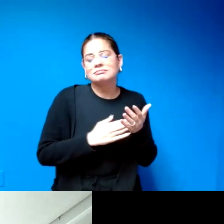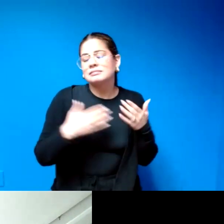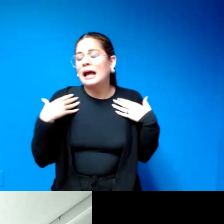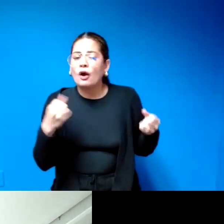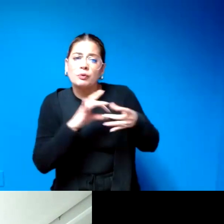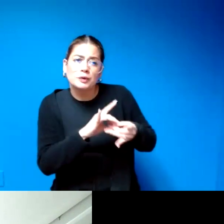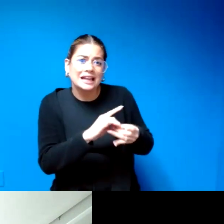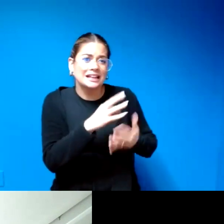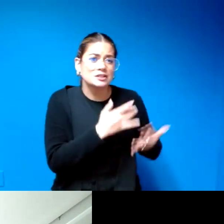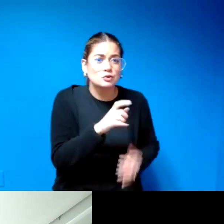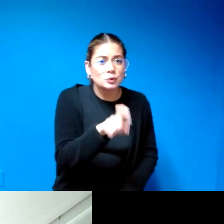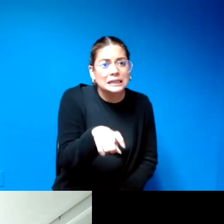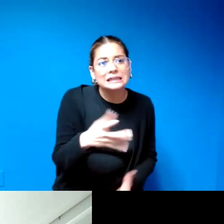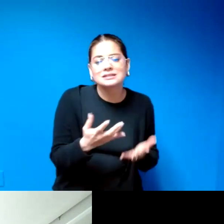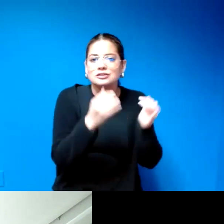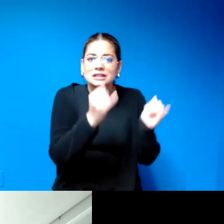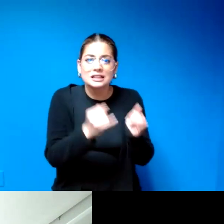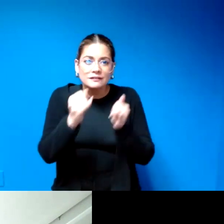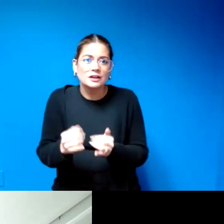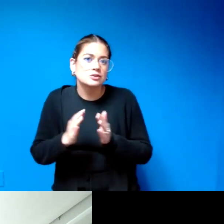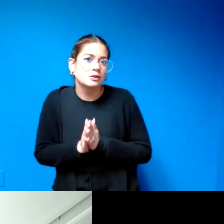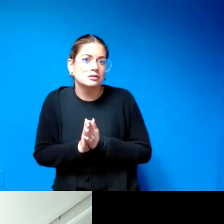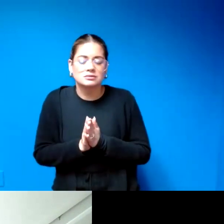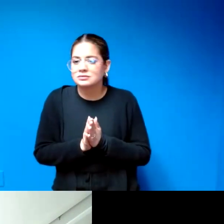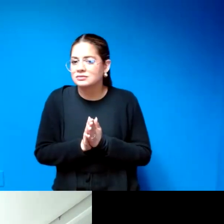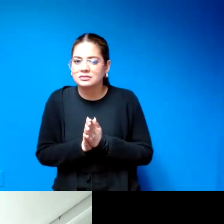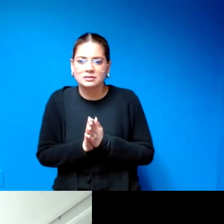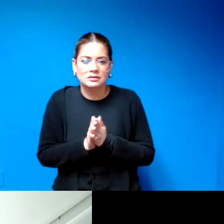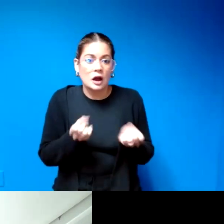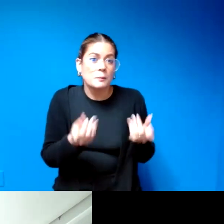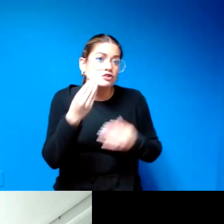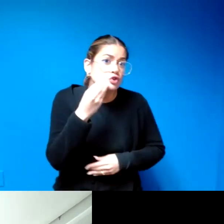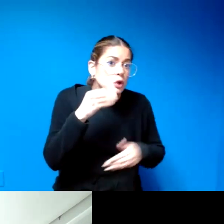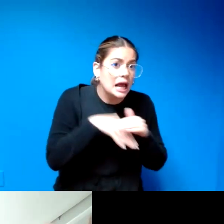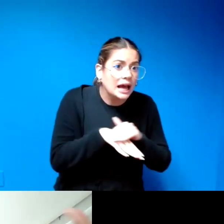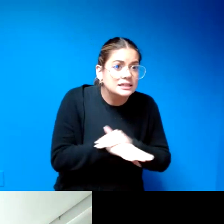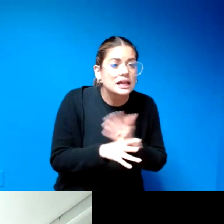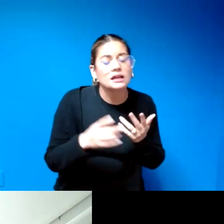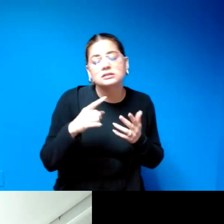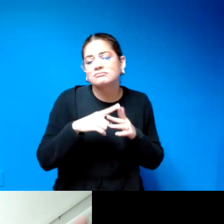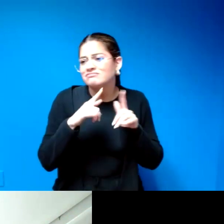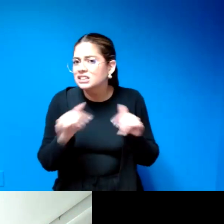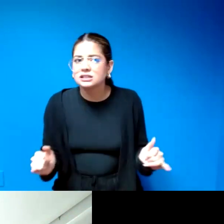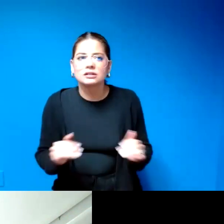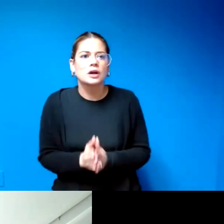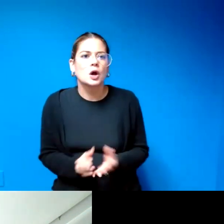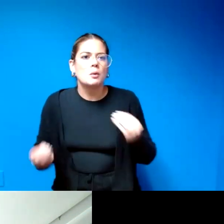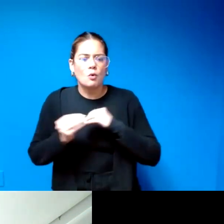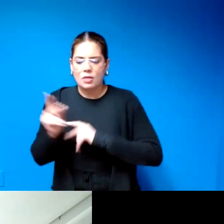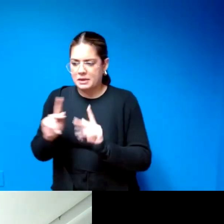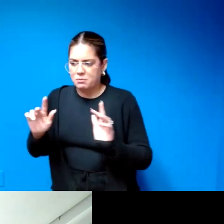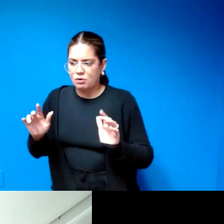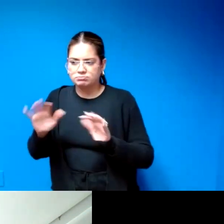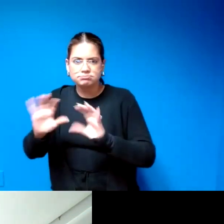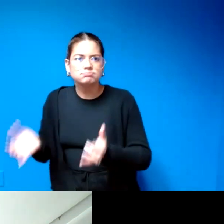tools. So there's individual level stuff. How much food do you have access to? And then there are like more population level. I